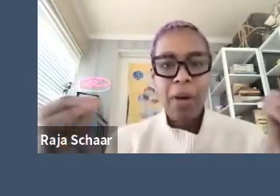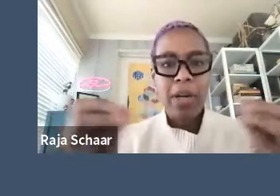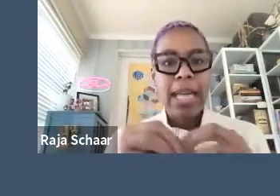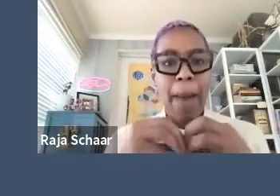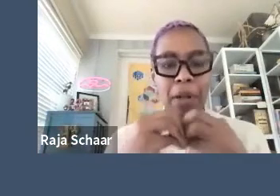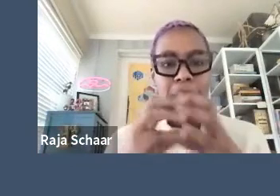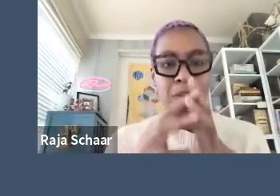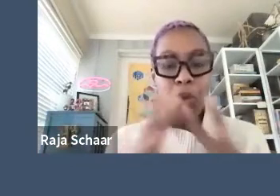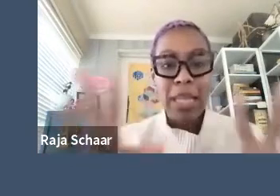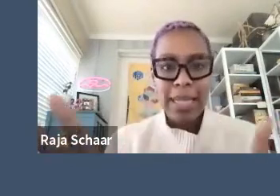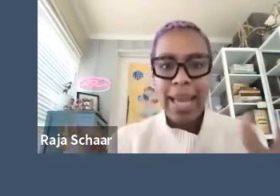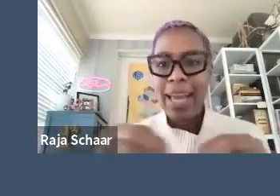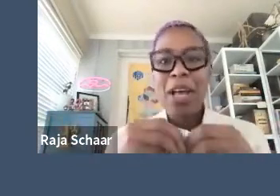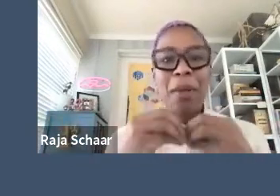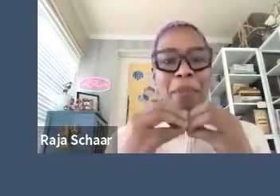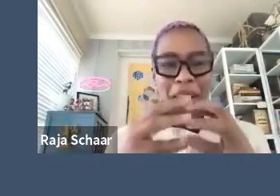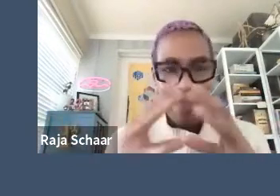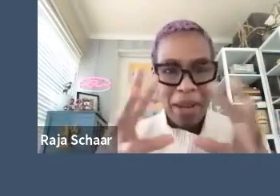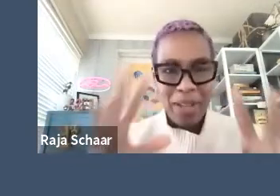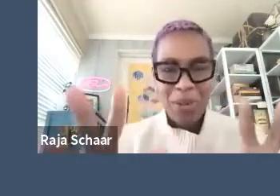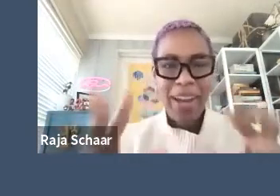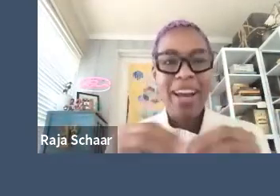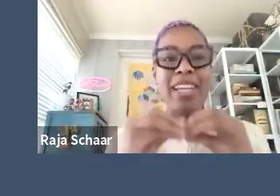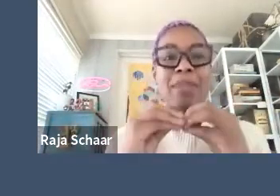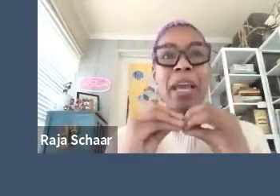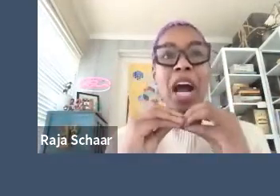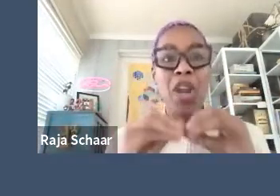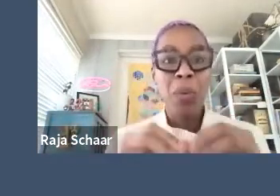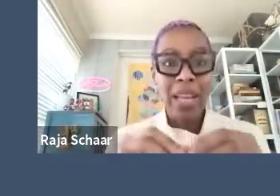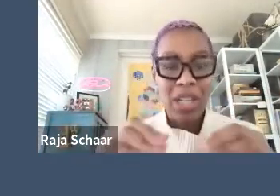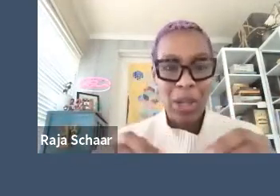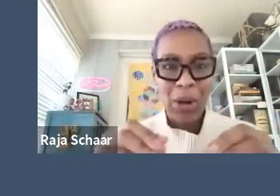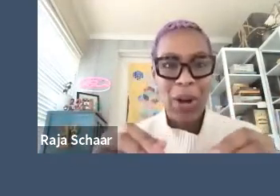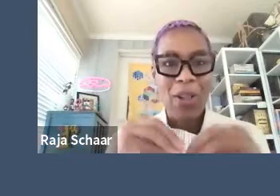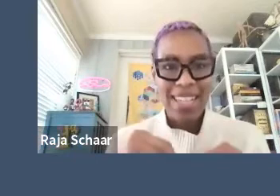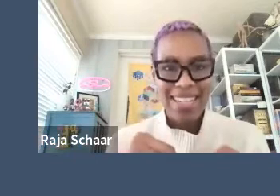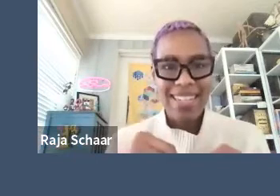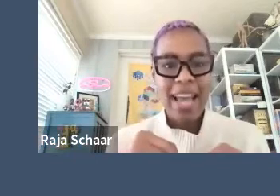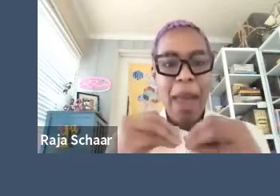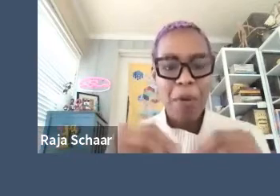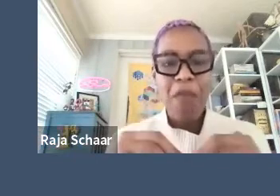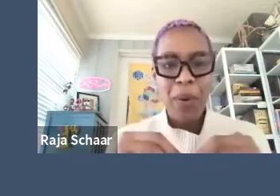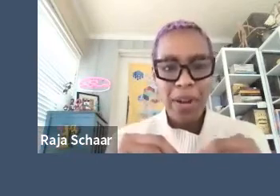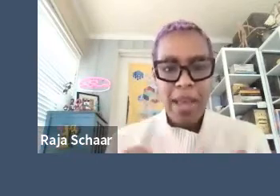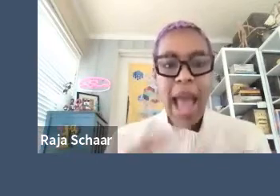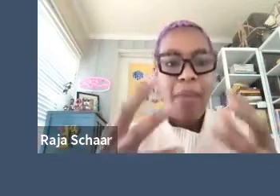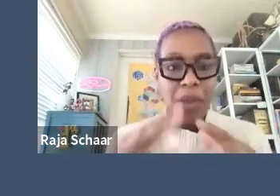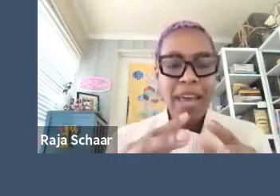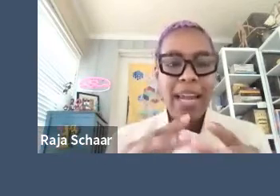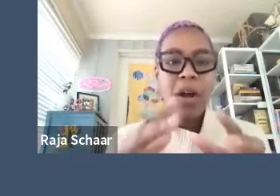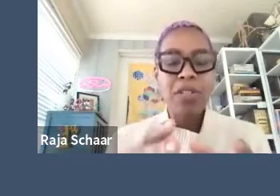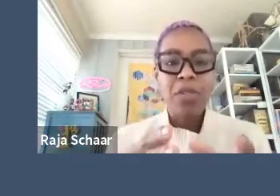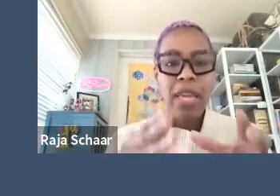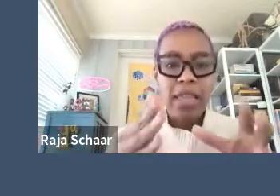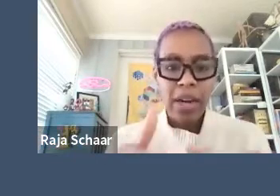in power, capitalism ruling the day, the planet being destroyed, us being unwilling to learn our lessons and move forward. And with